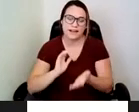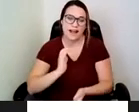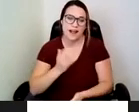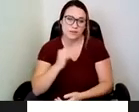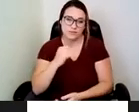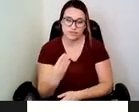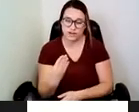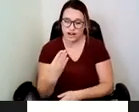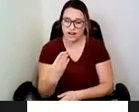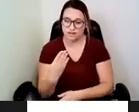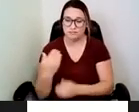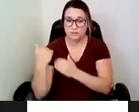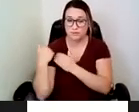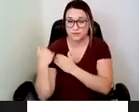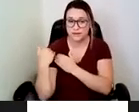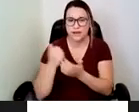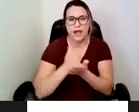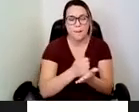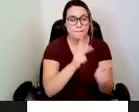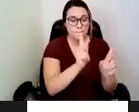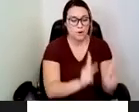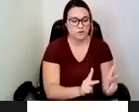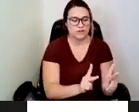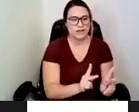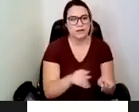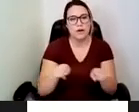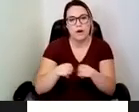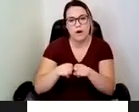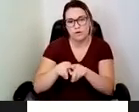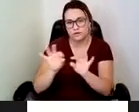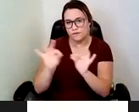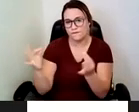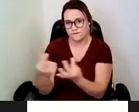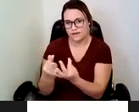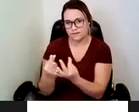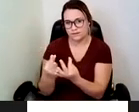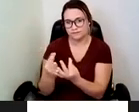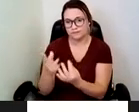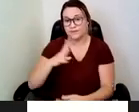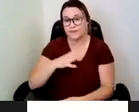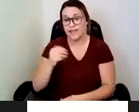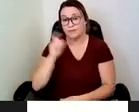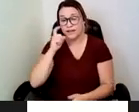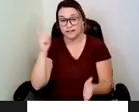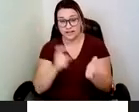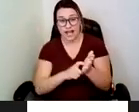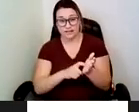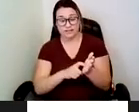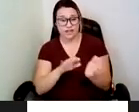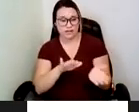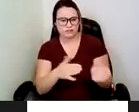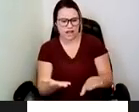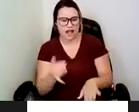help the person and the family, and that we do acknowledge that death and dying are part of a normal